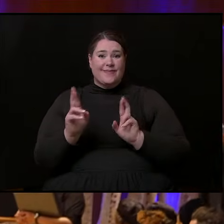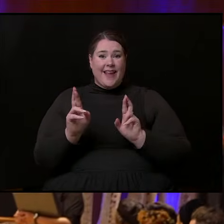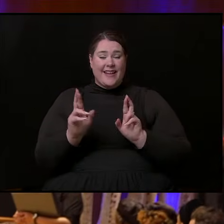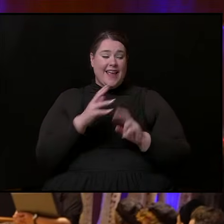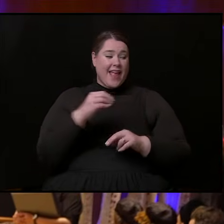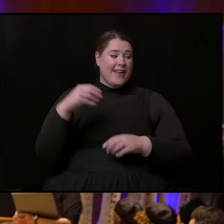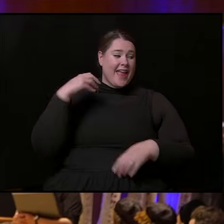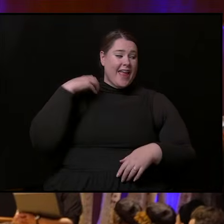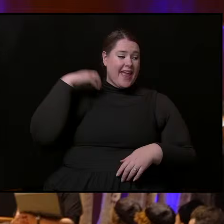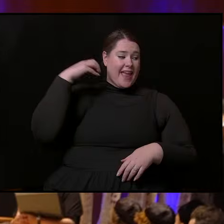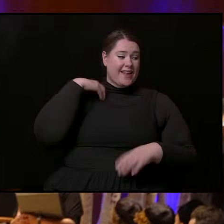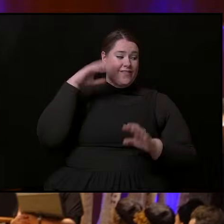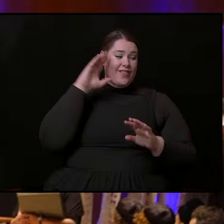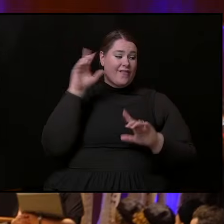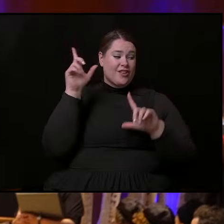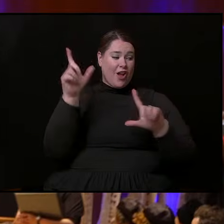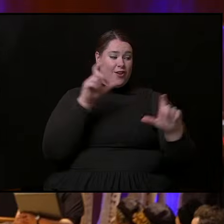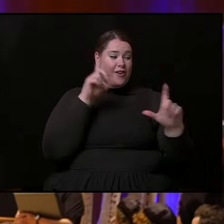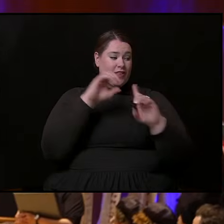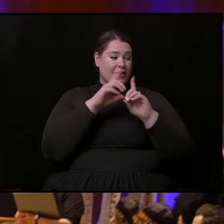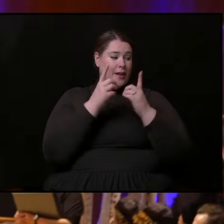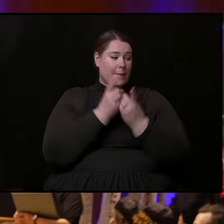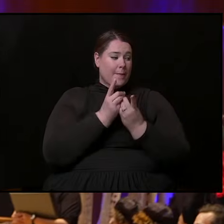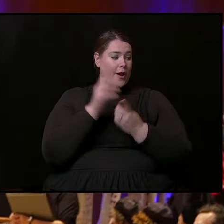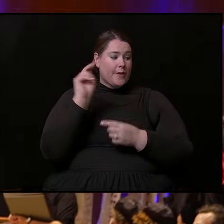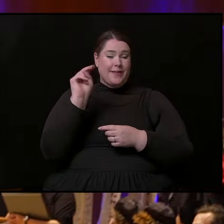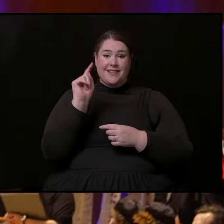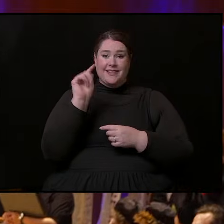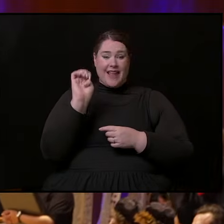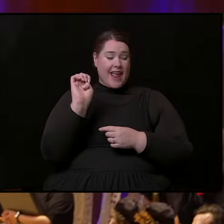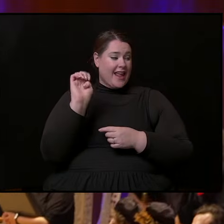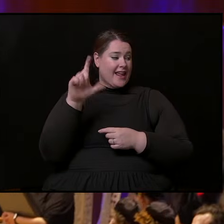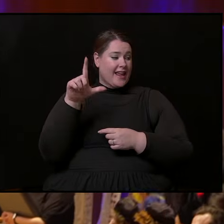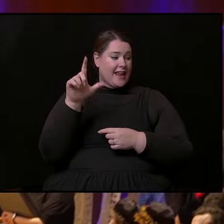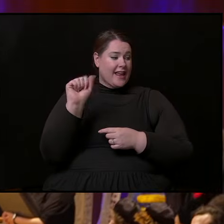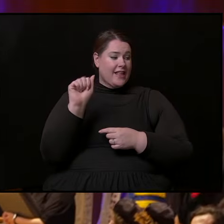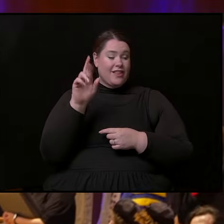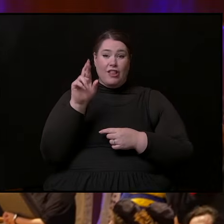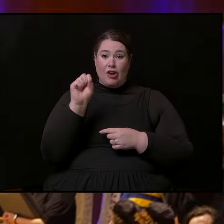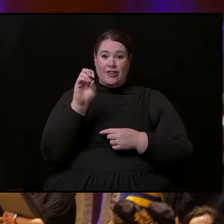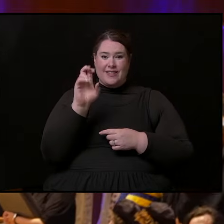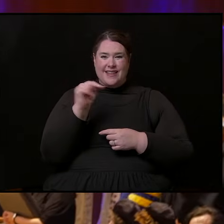of the photography department, please come forward to congratulate your candidates?